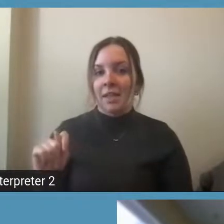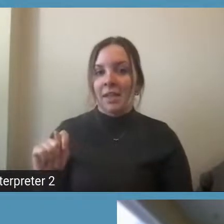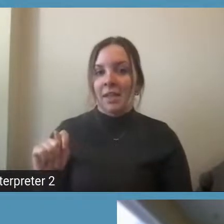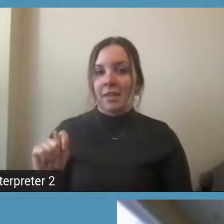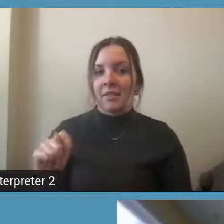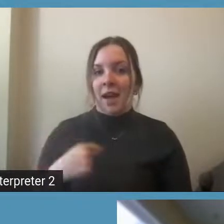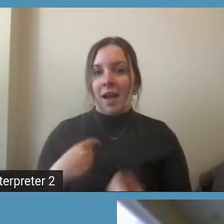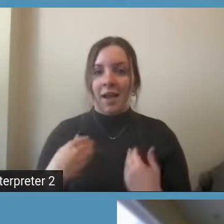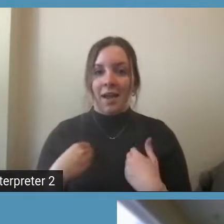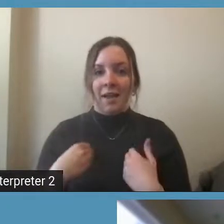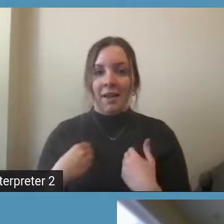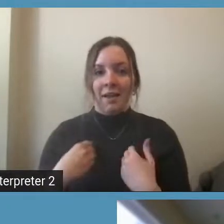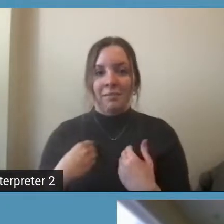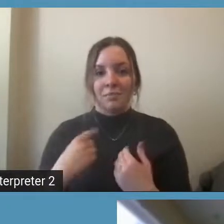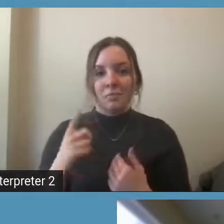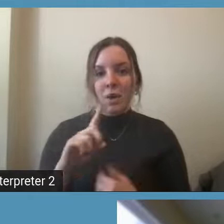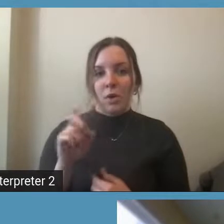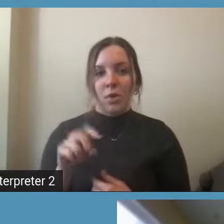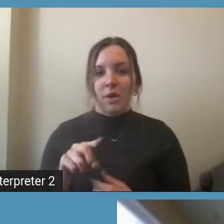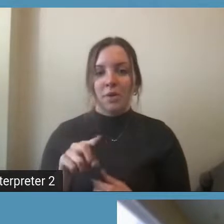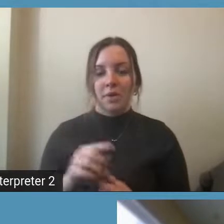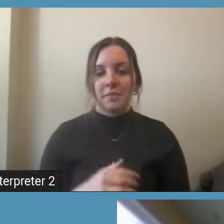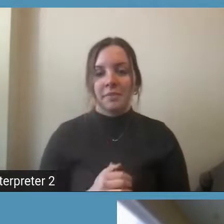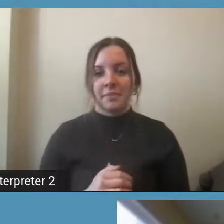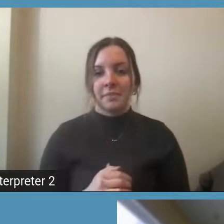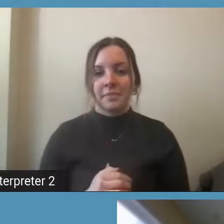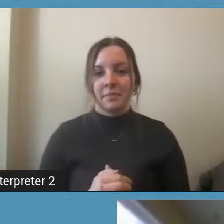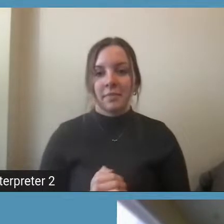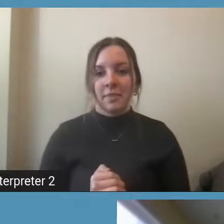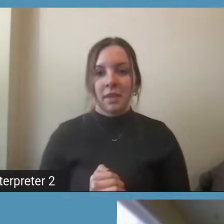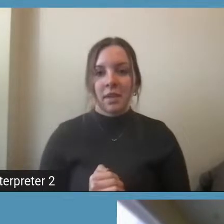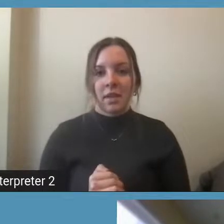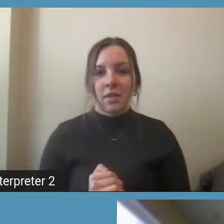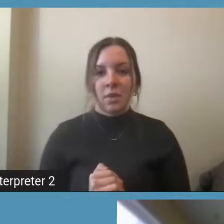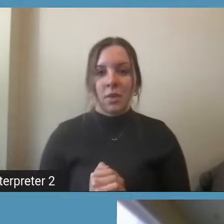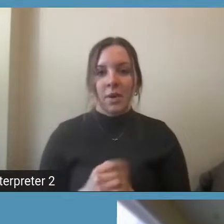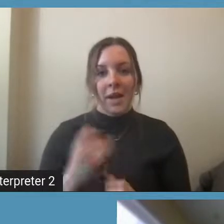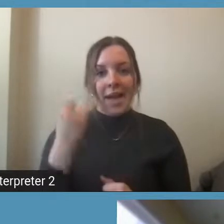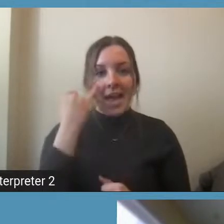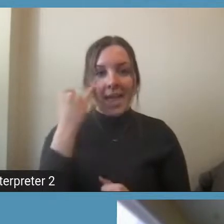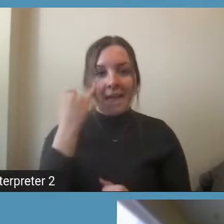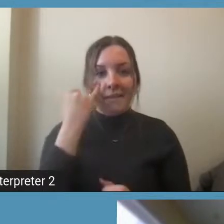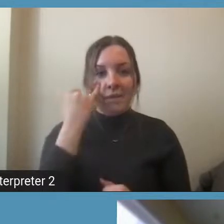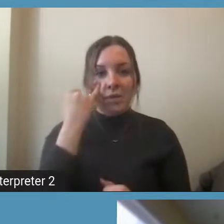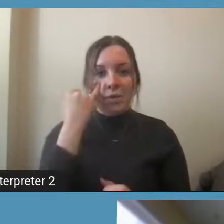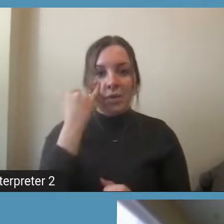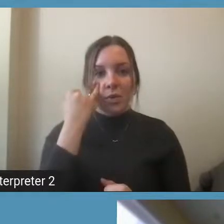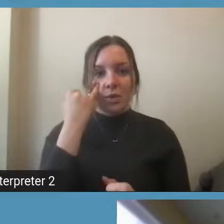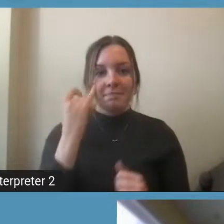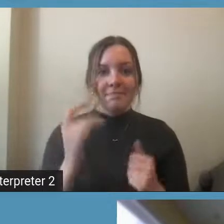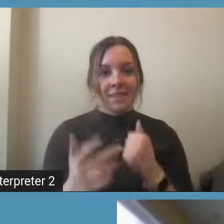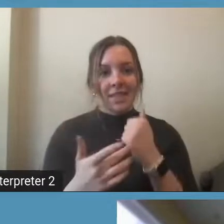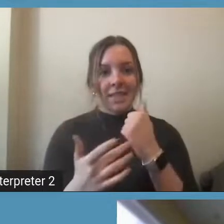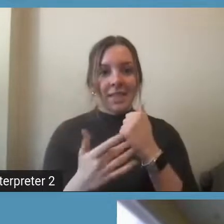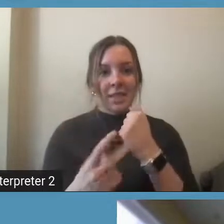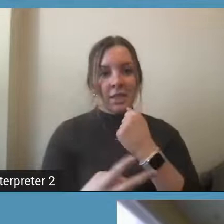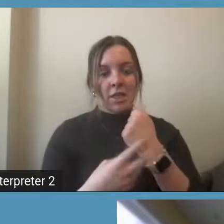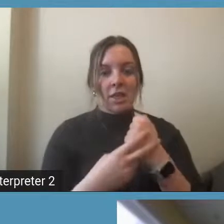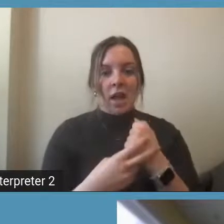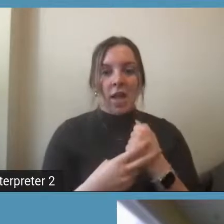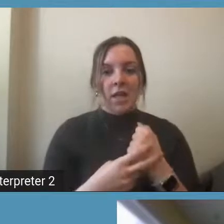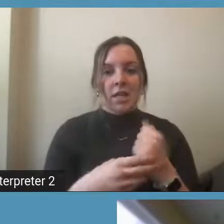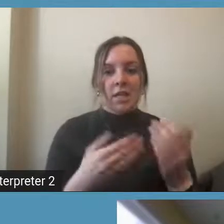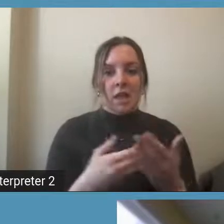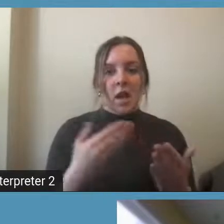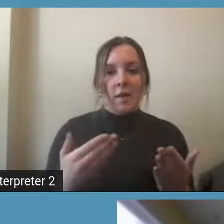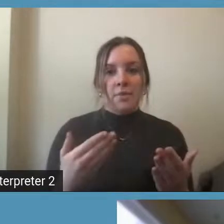what is actually digitizing an object do to its value? This is really kind of an interesting question, right? Because you've